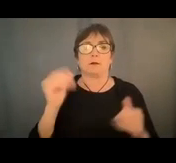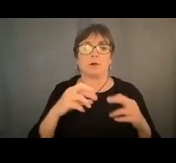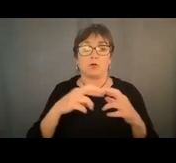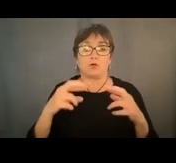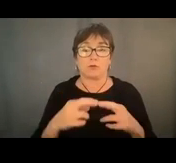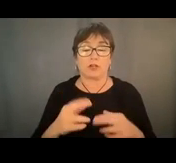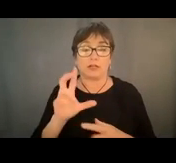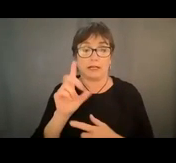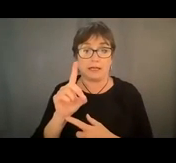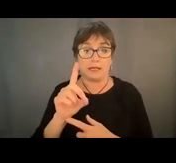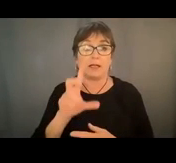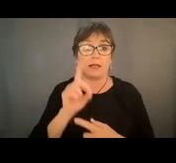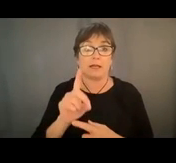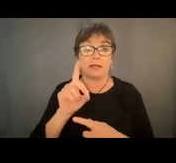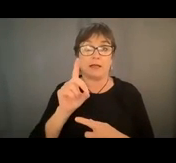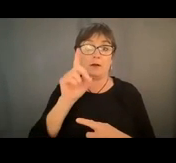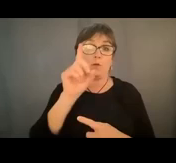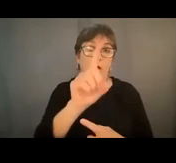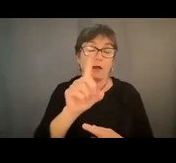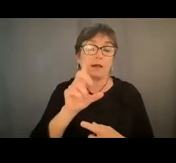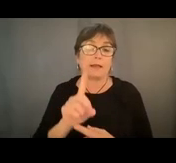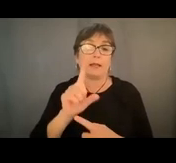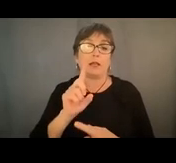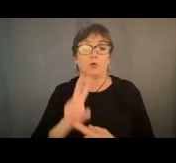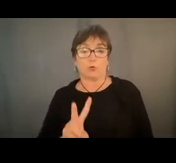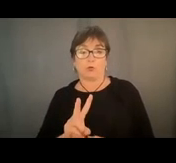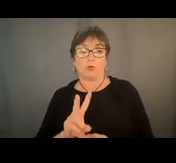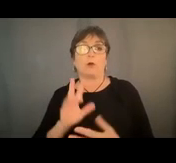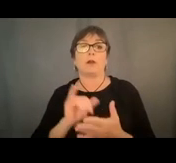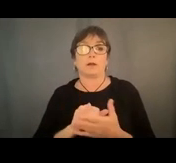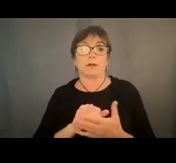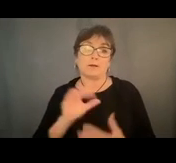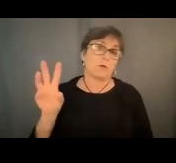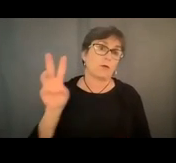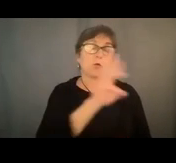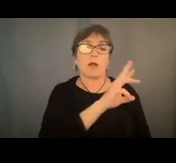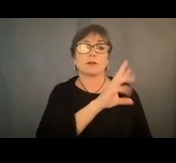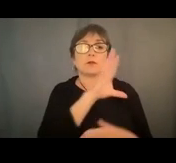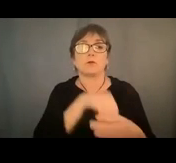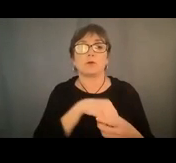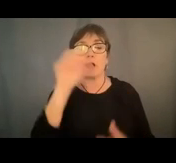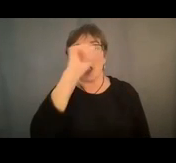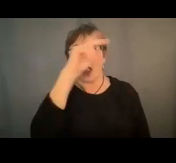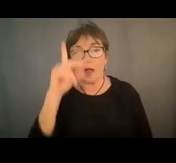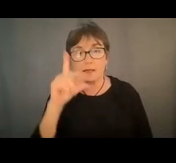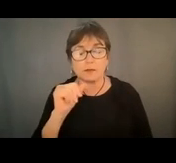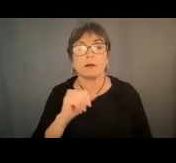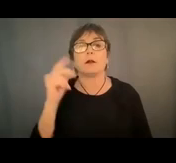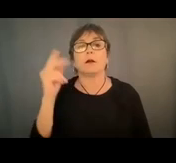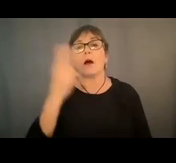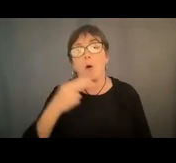and D2, D1 and D2 towards the west, and Alaska, Hawaii, and